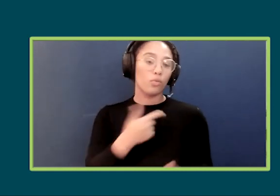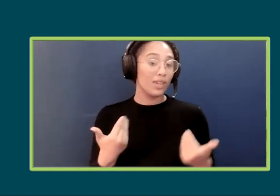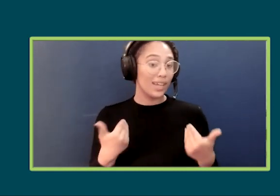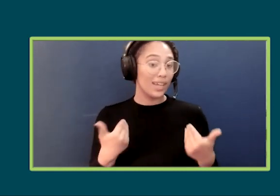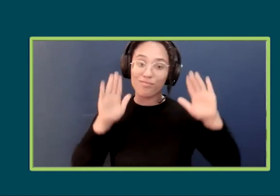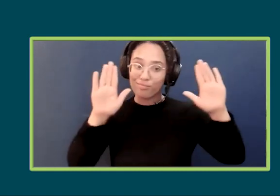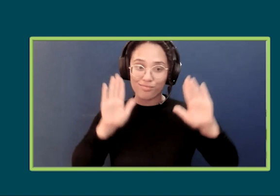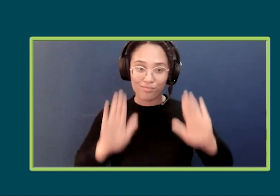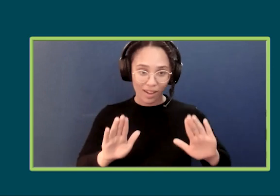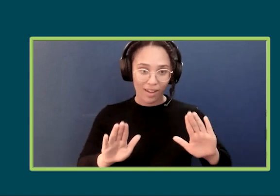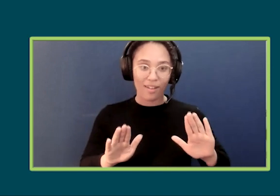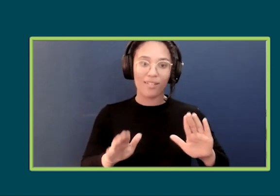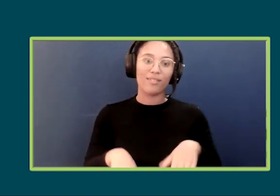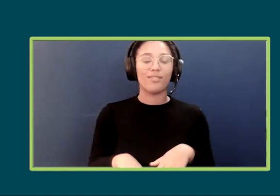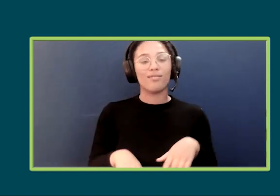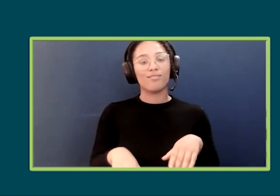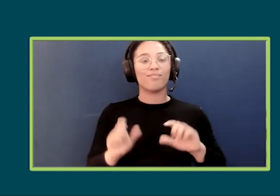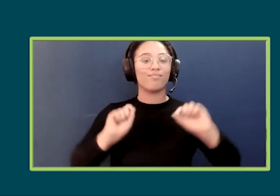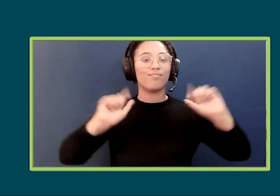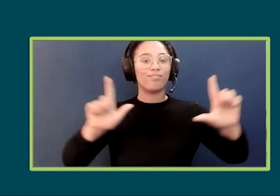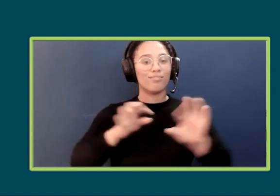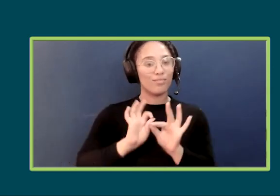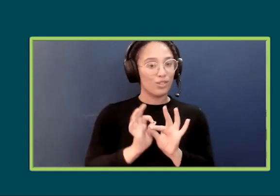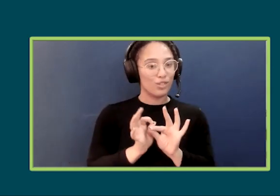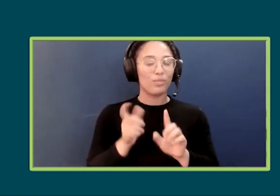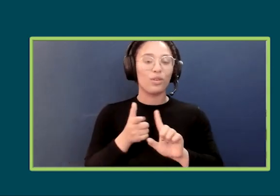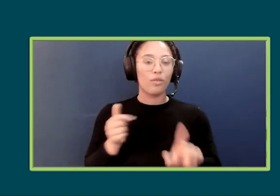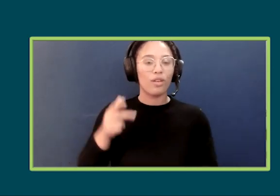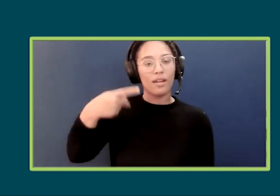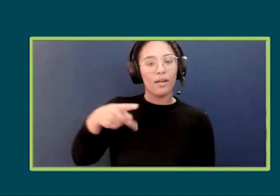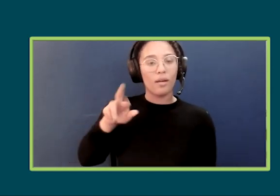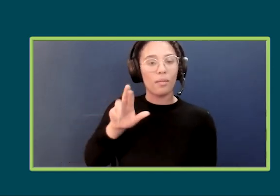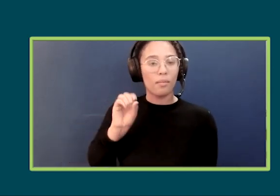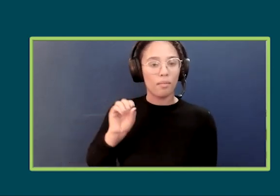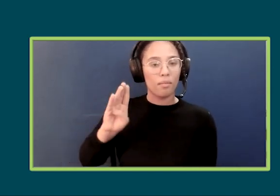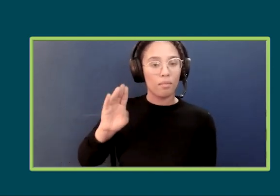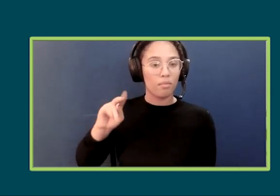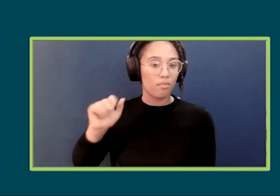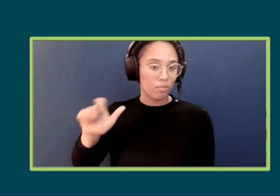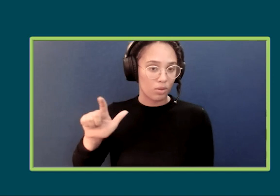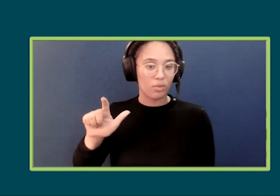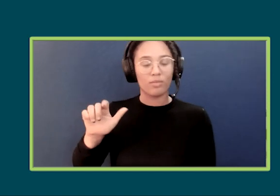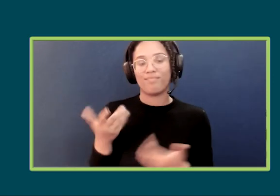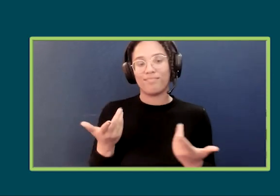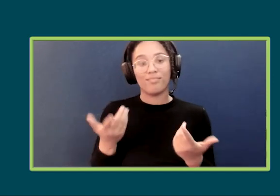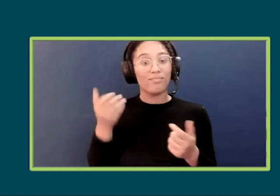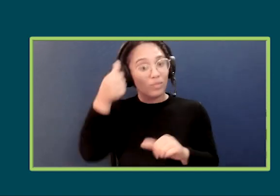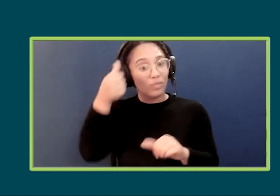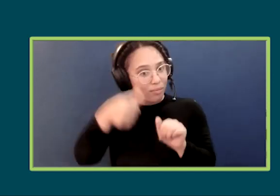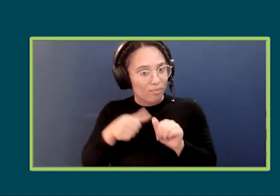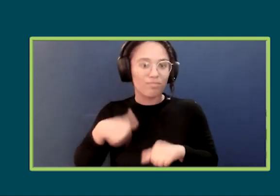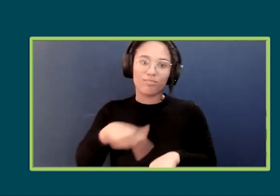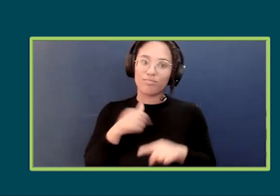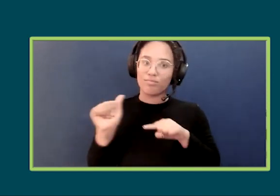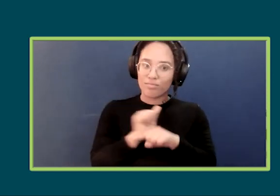ASL interpretation from Pro Bono ASL. Again, reminder that we are practicing making this a more inclusive space